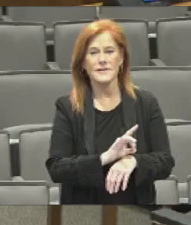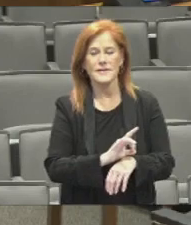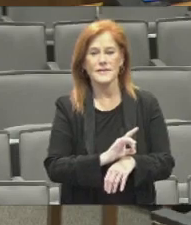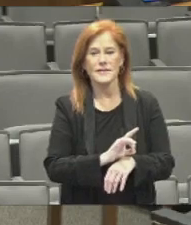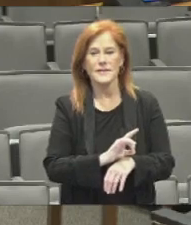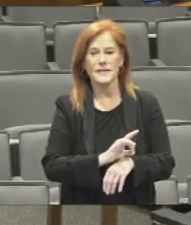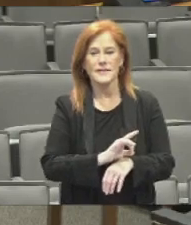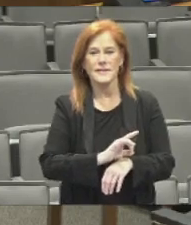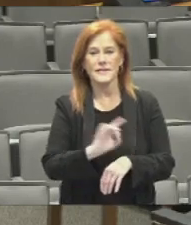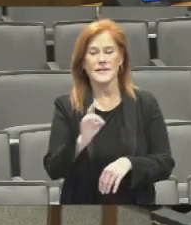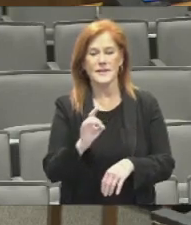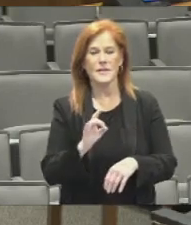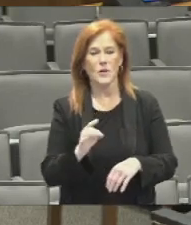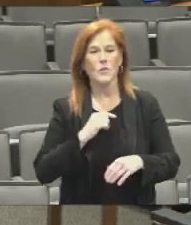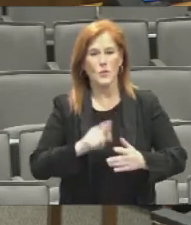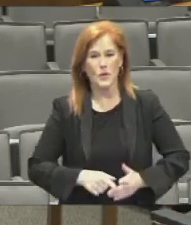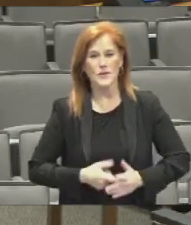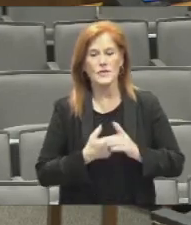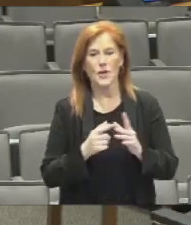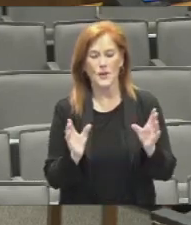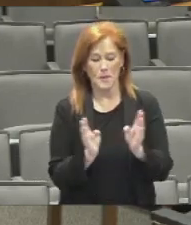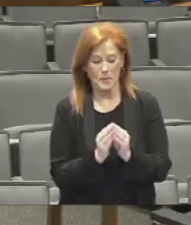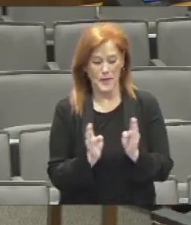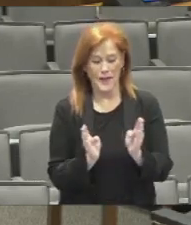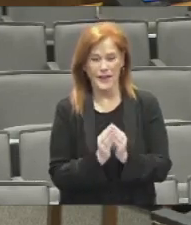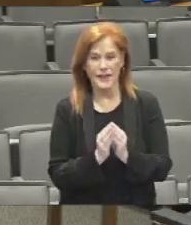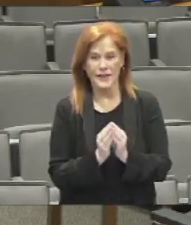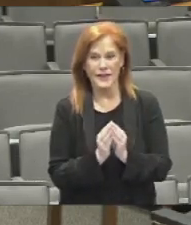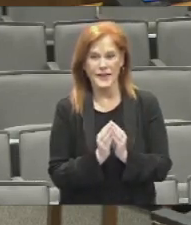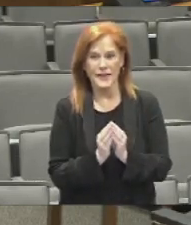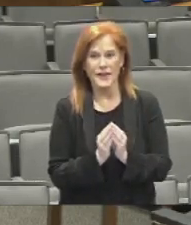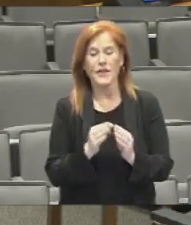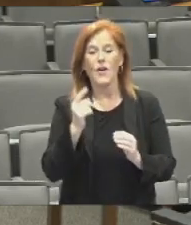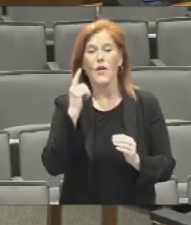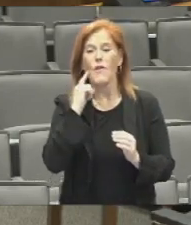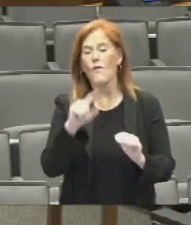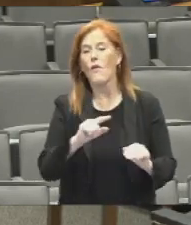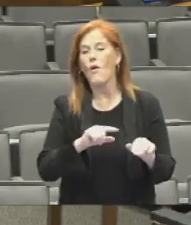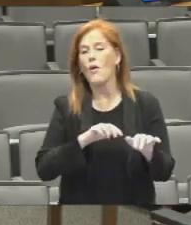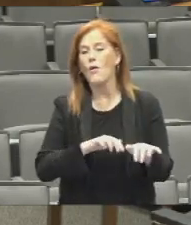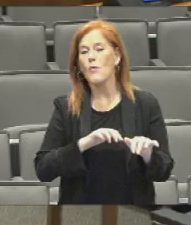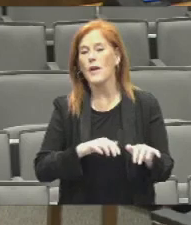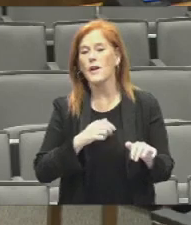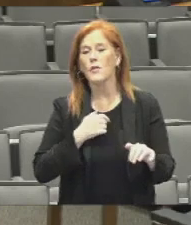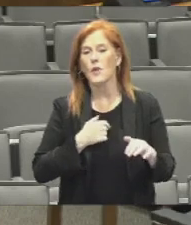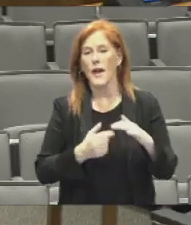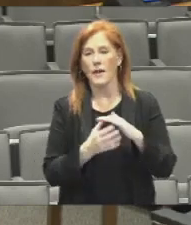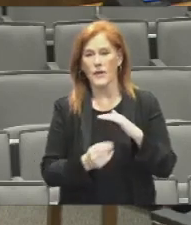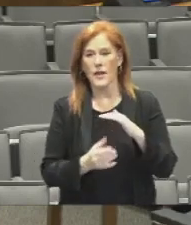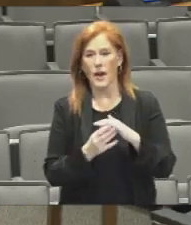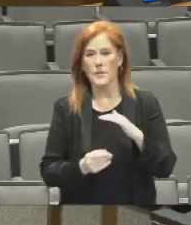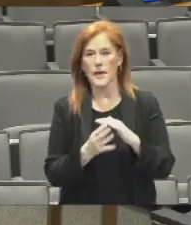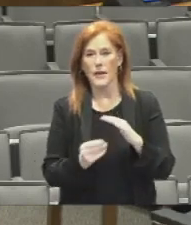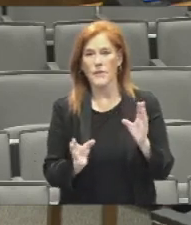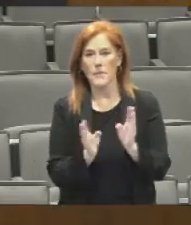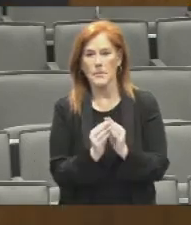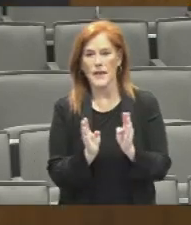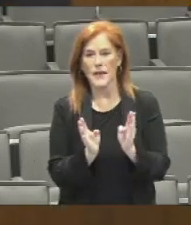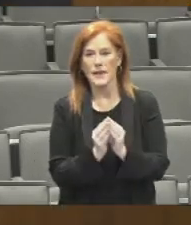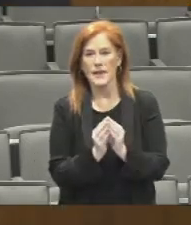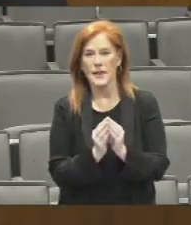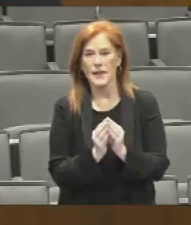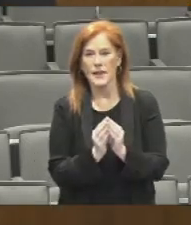on, and we'll call the May Board of Health meeting to order. For the record, there is a copy of the Open Meetings Act on the back walls